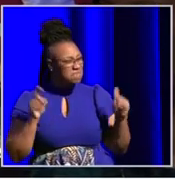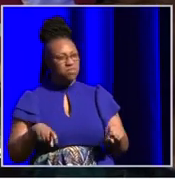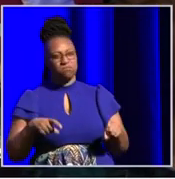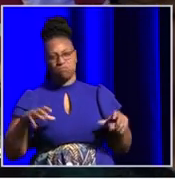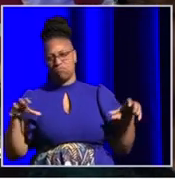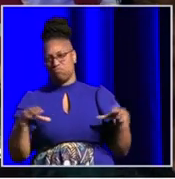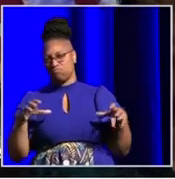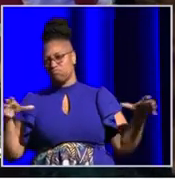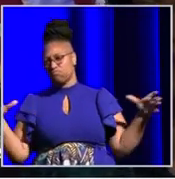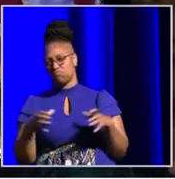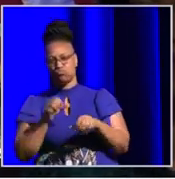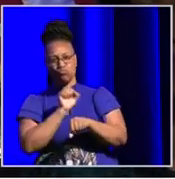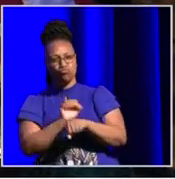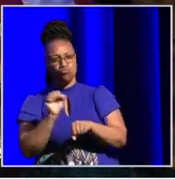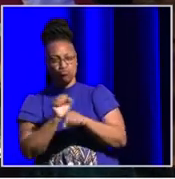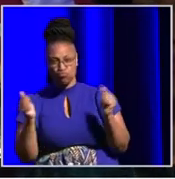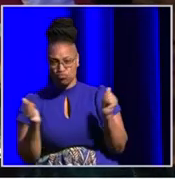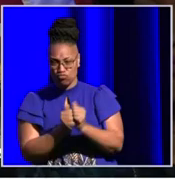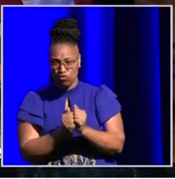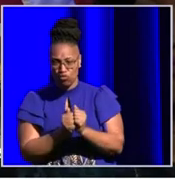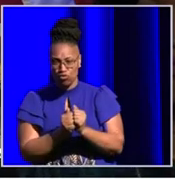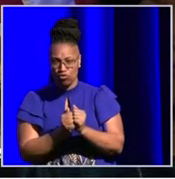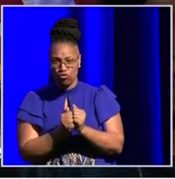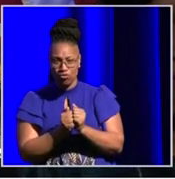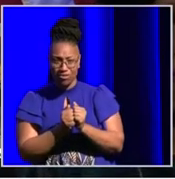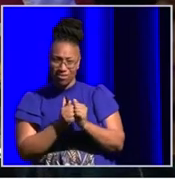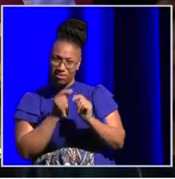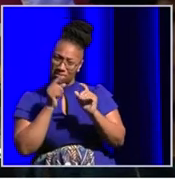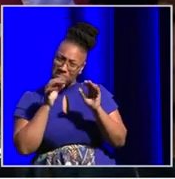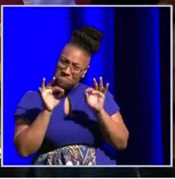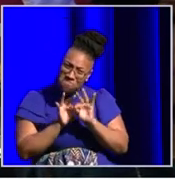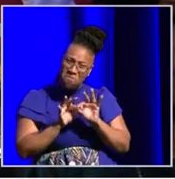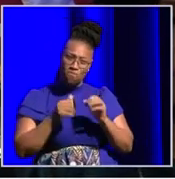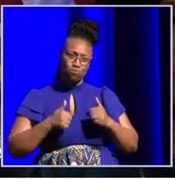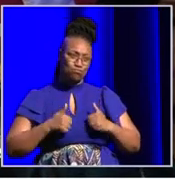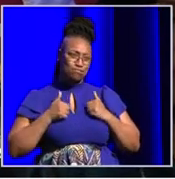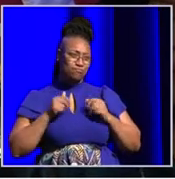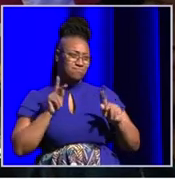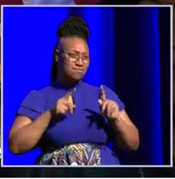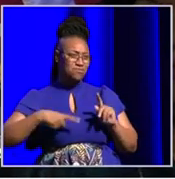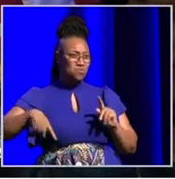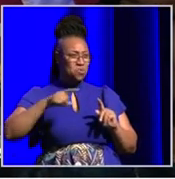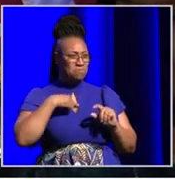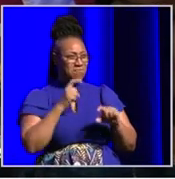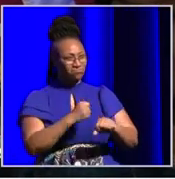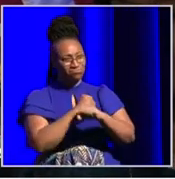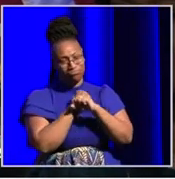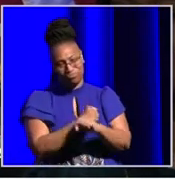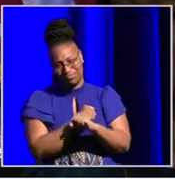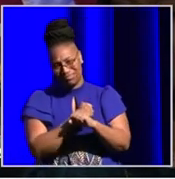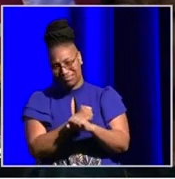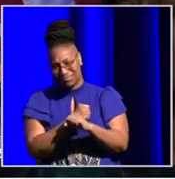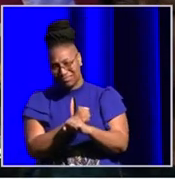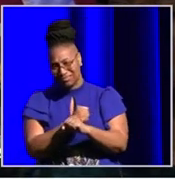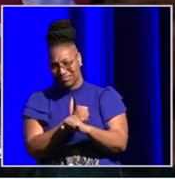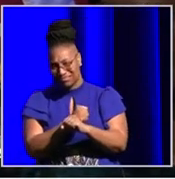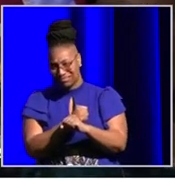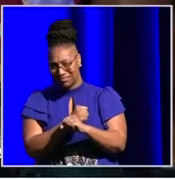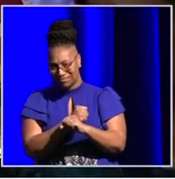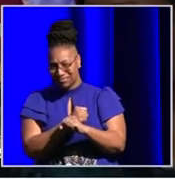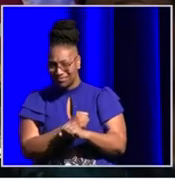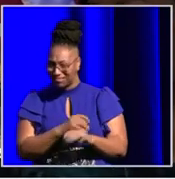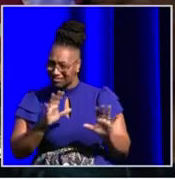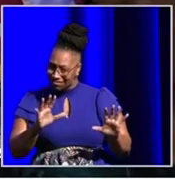effectively fight for every resident, business, and worker. And we will continue to work